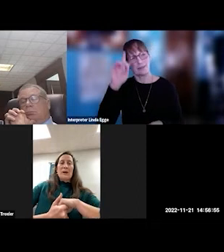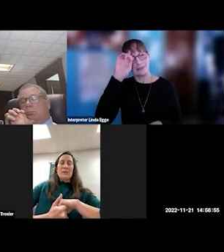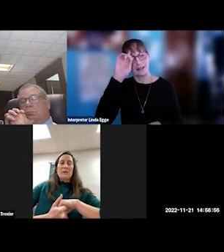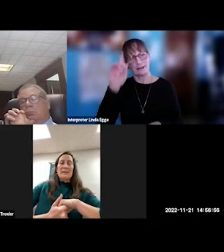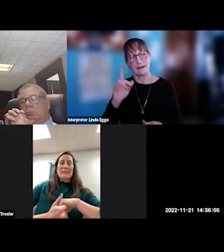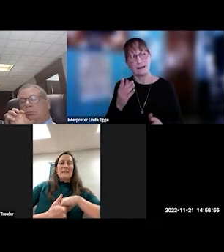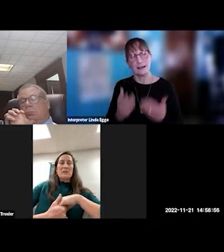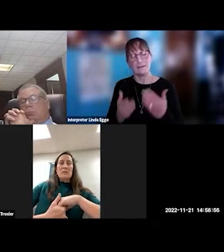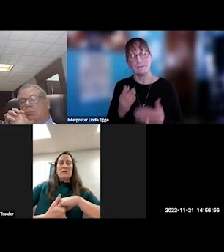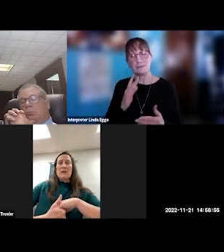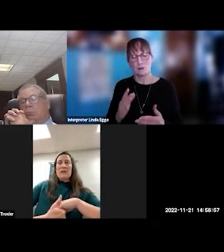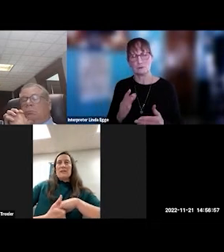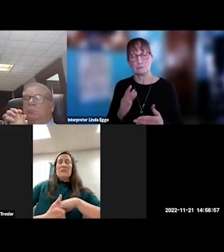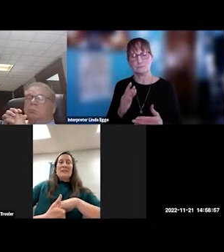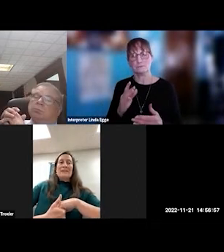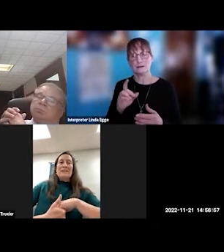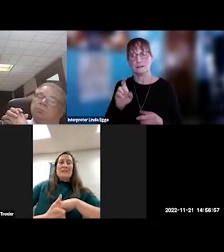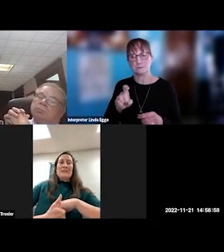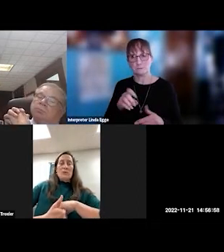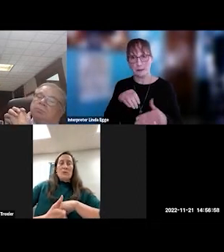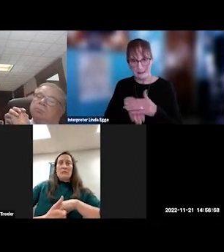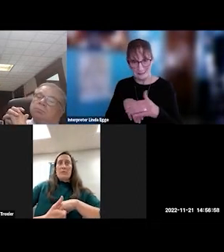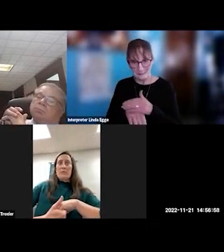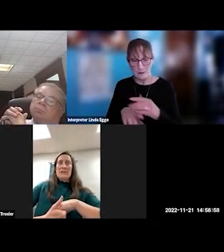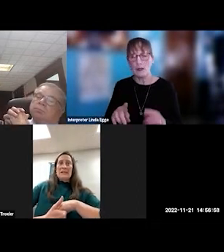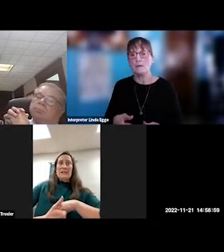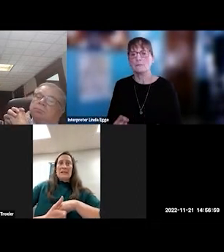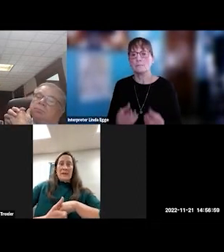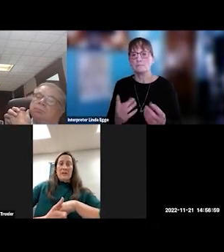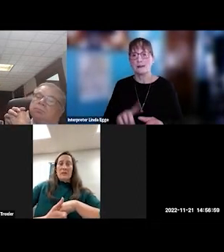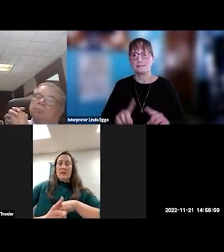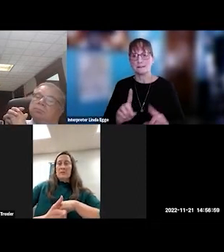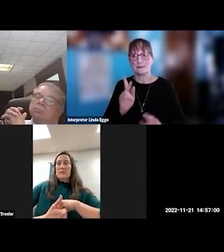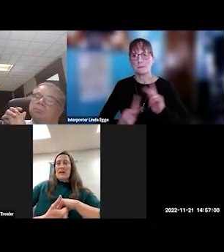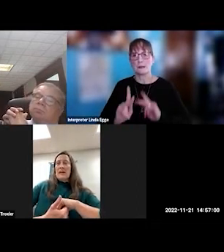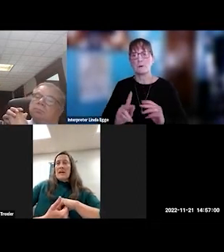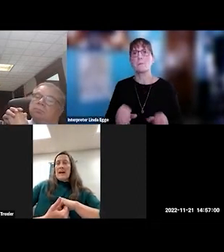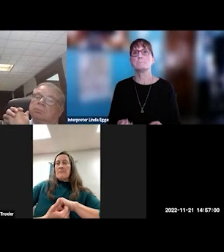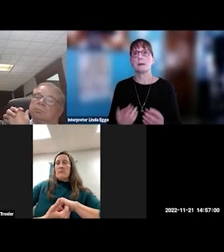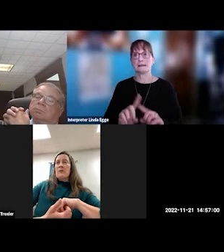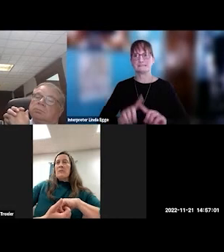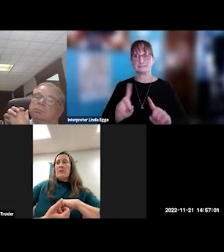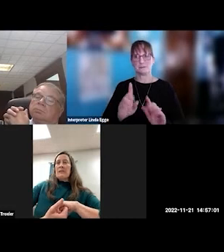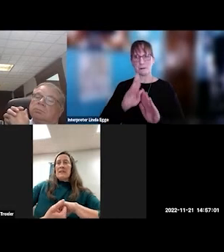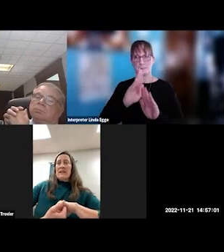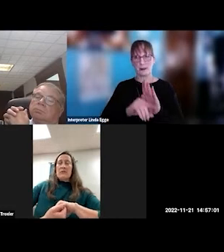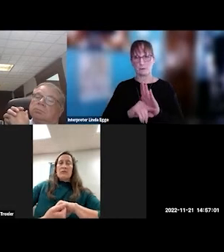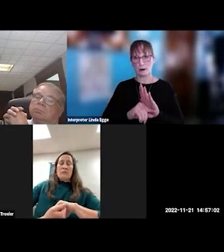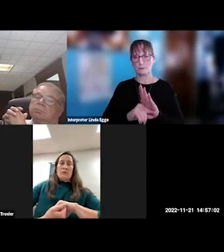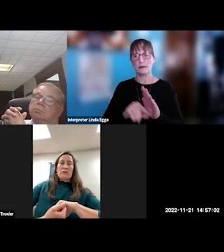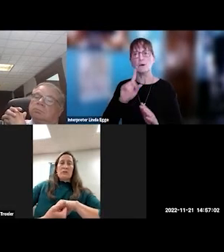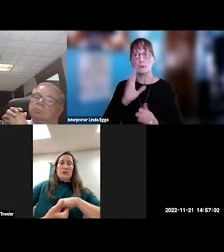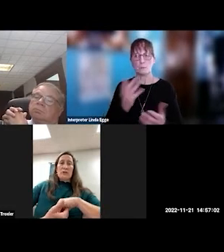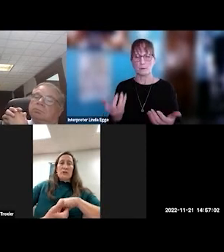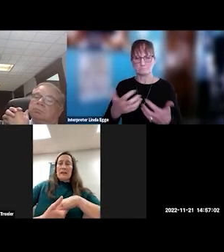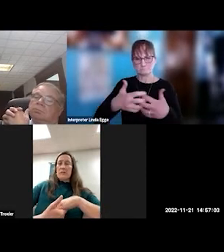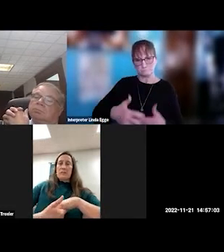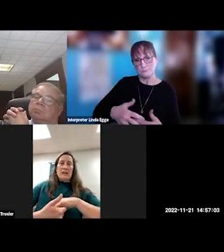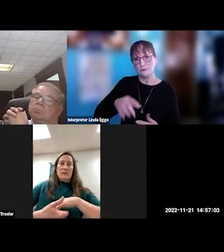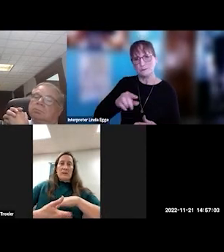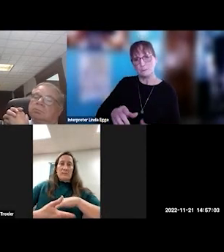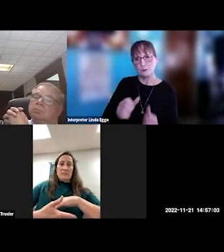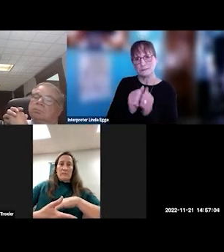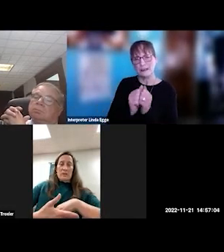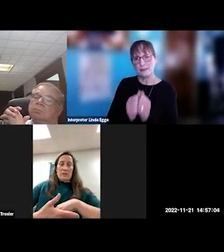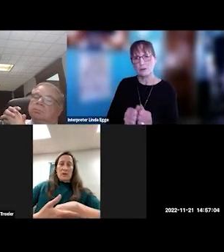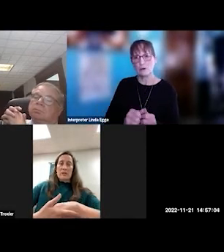to be incredibly accessible to many different people from many different backgrounds. When we put this together for the judiciary, it was